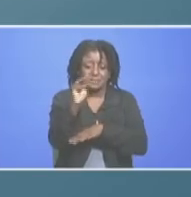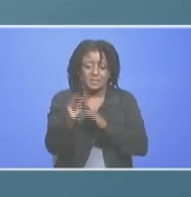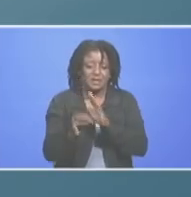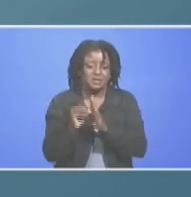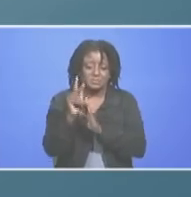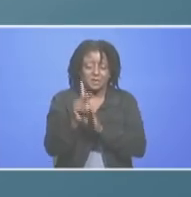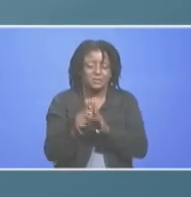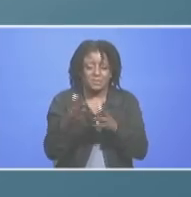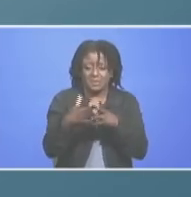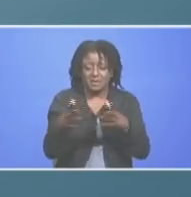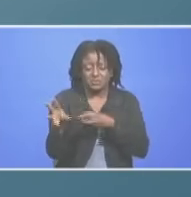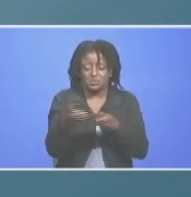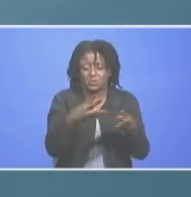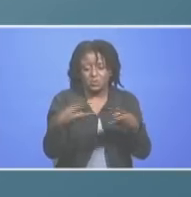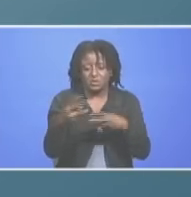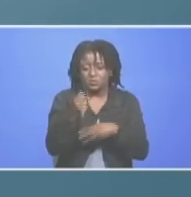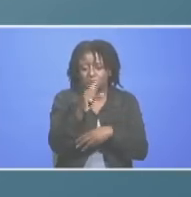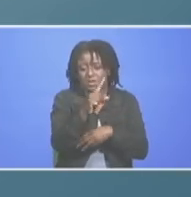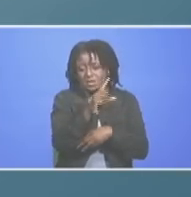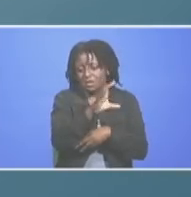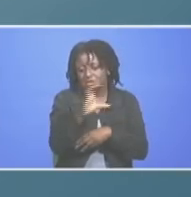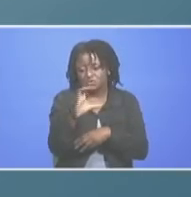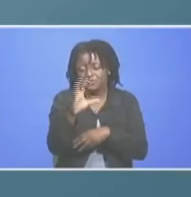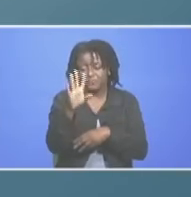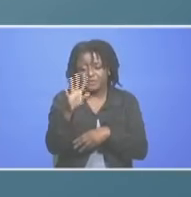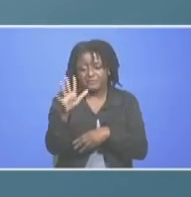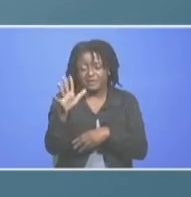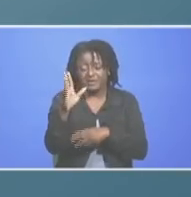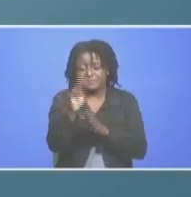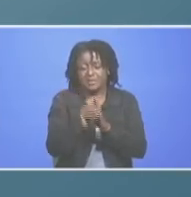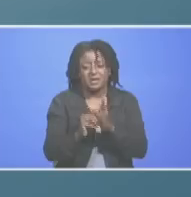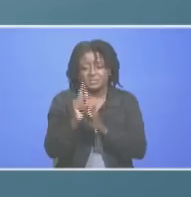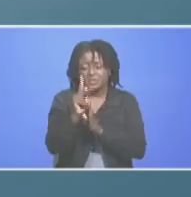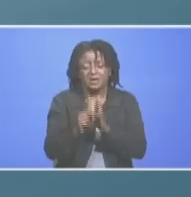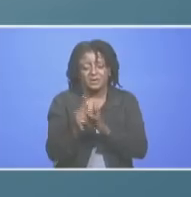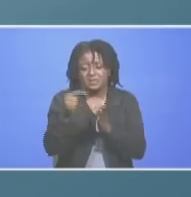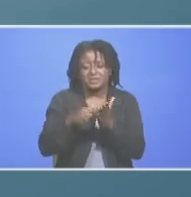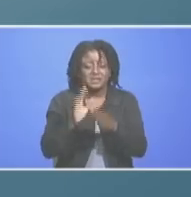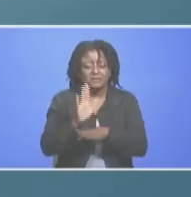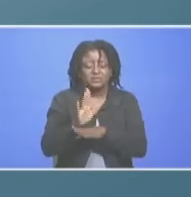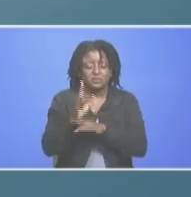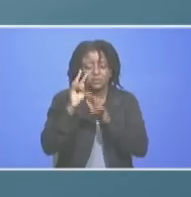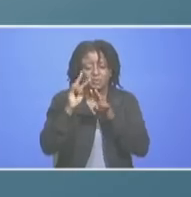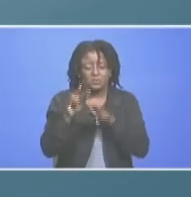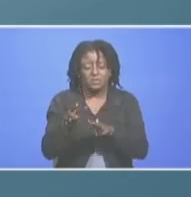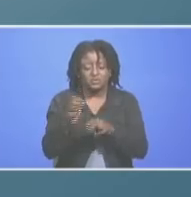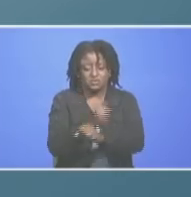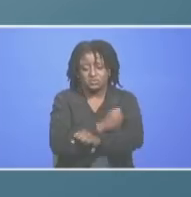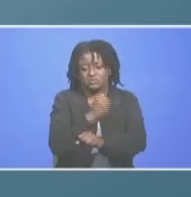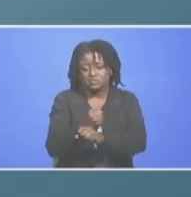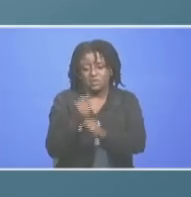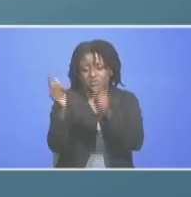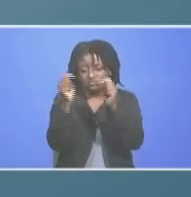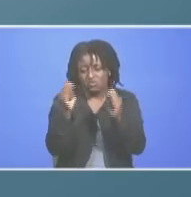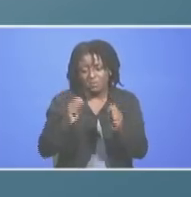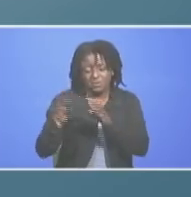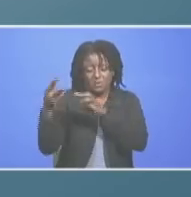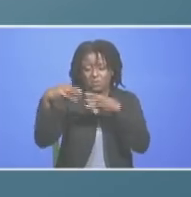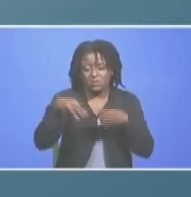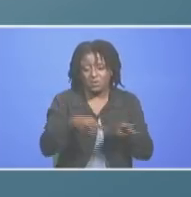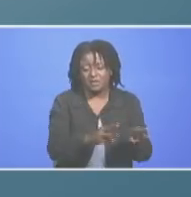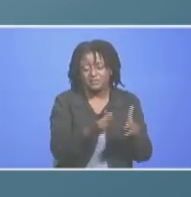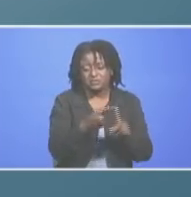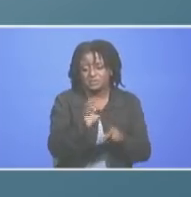winds just around 145 miles per hour. But this afternoon, we have our eyes on this very strong tropical wave well to the east of the